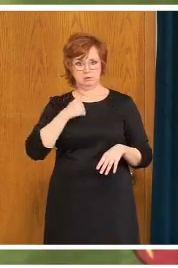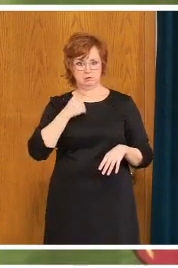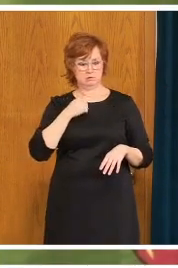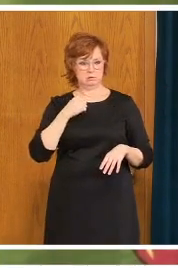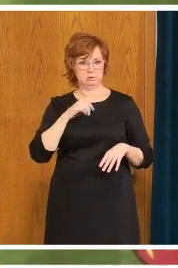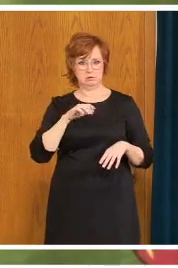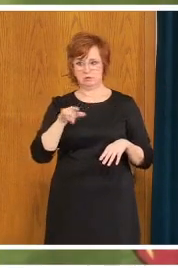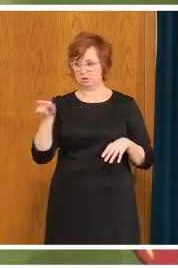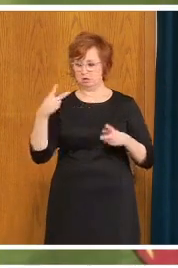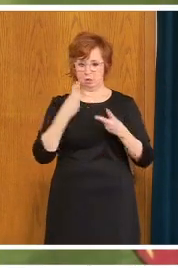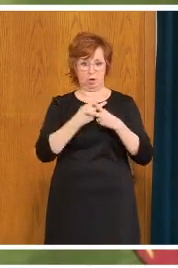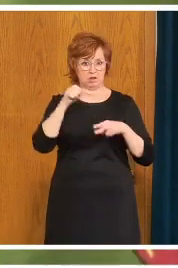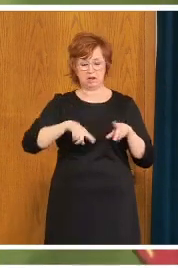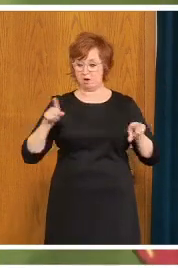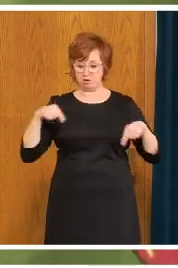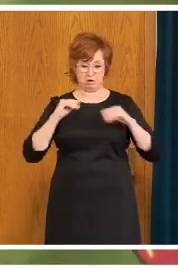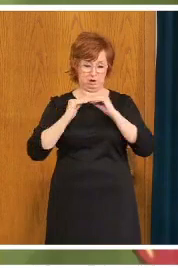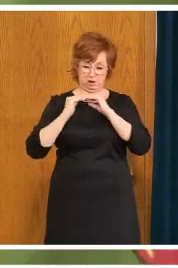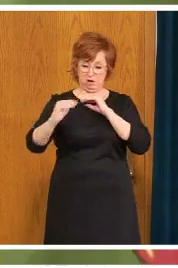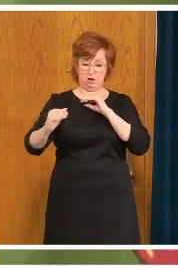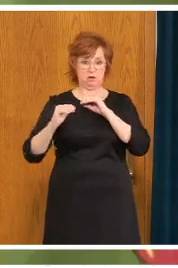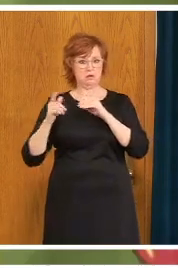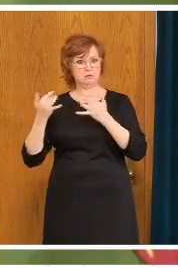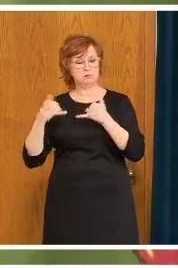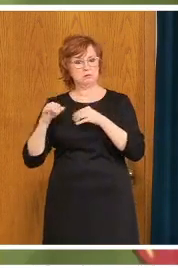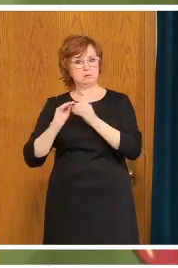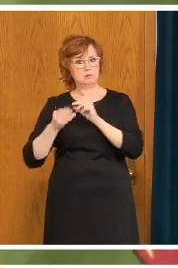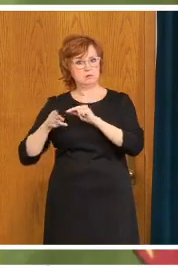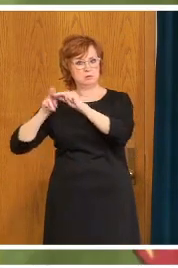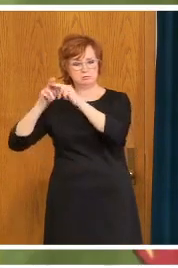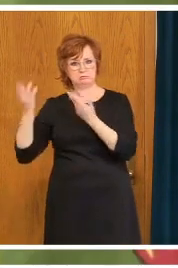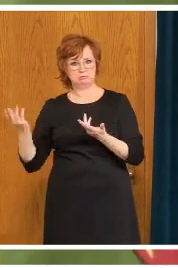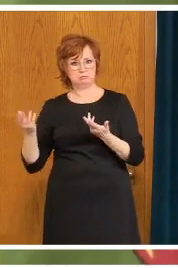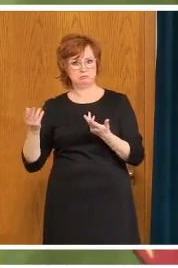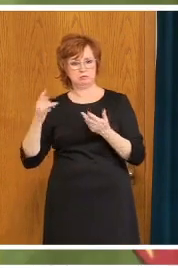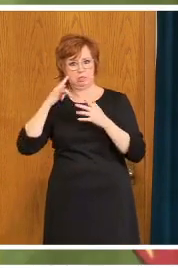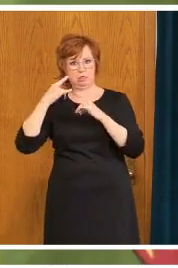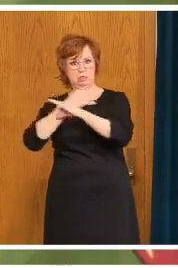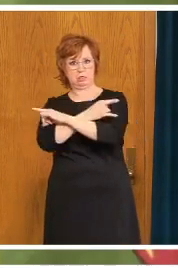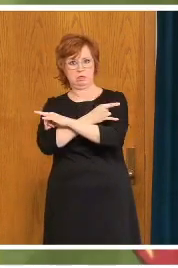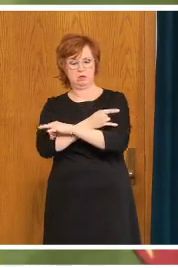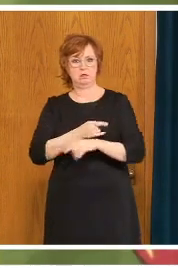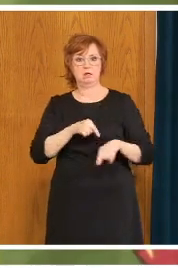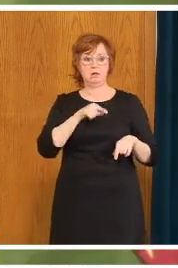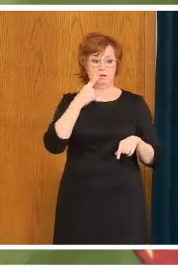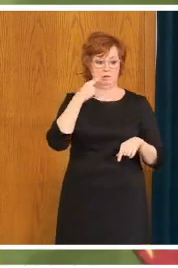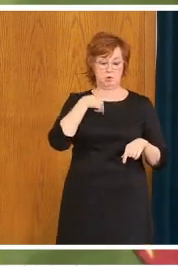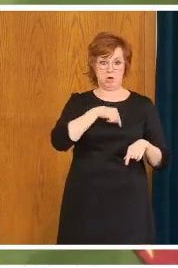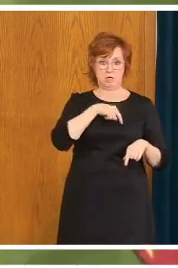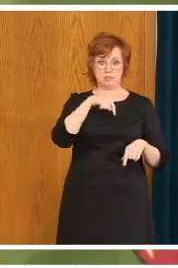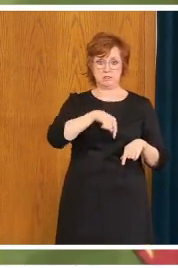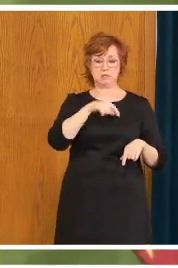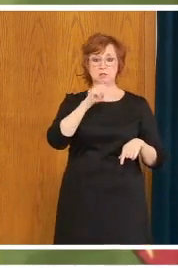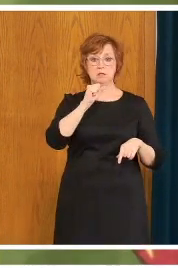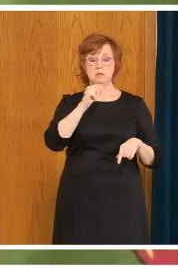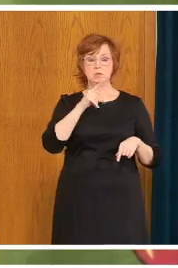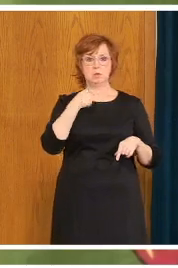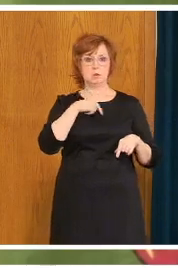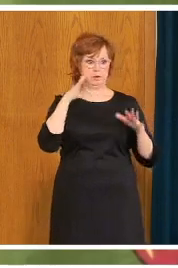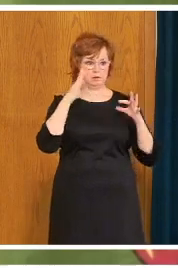surges in cases in specific areas. So again, we made that decision with what we had at that moment, and